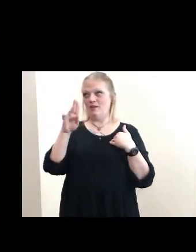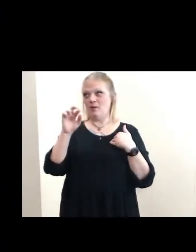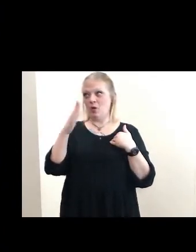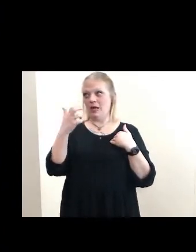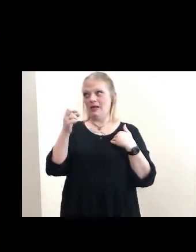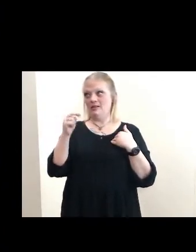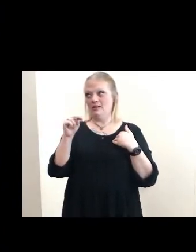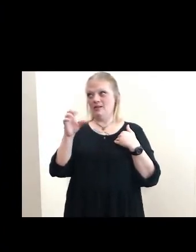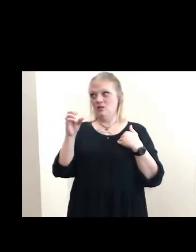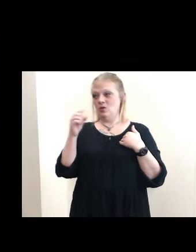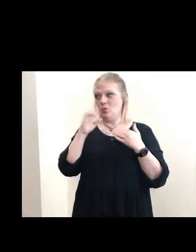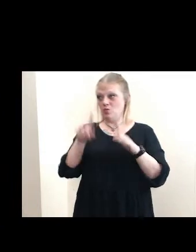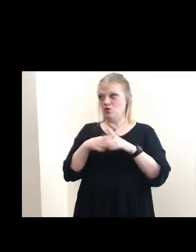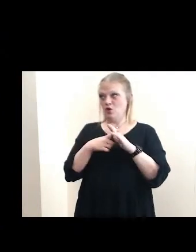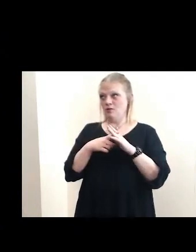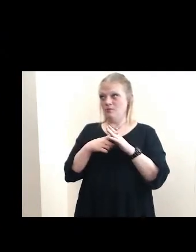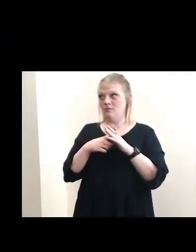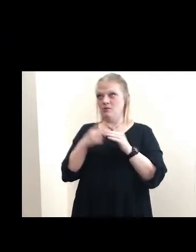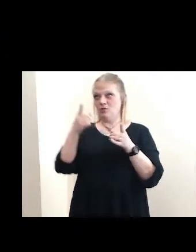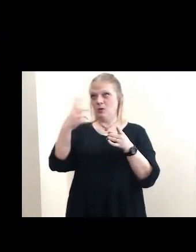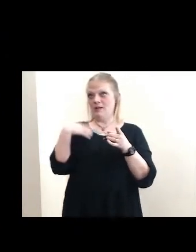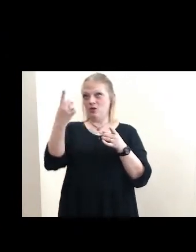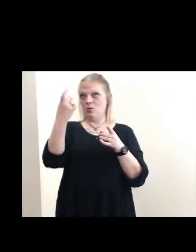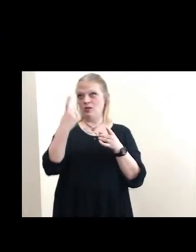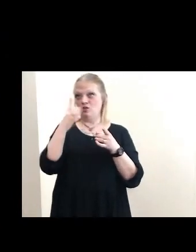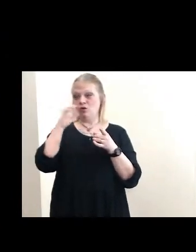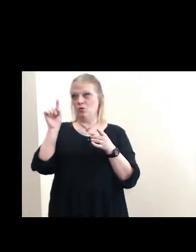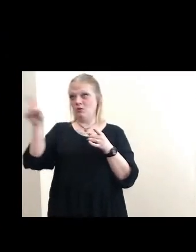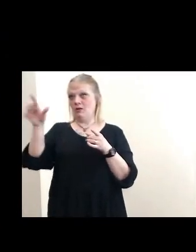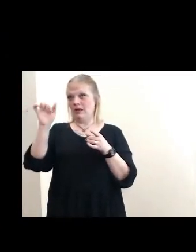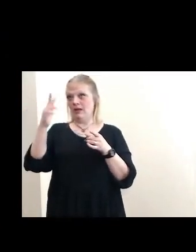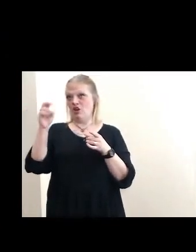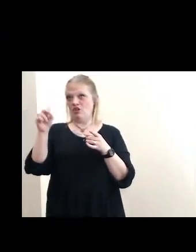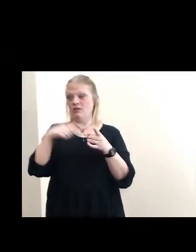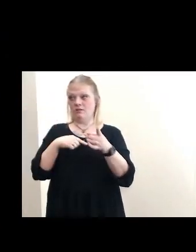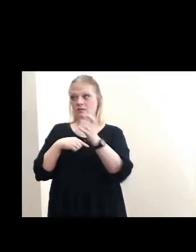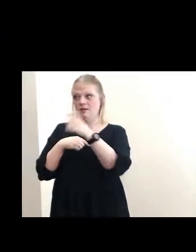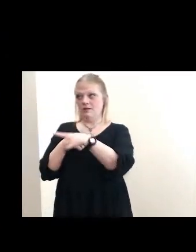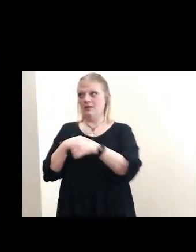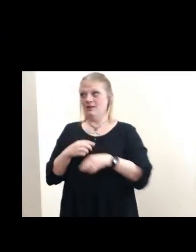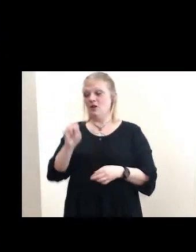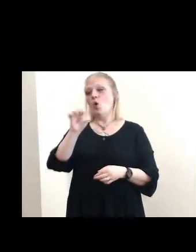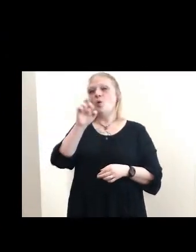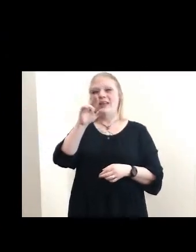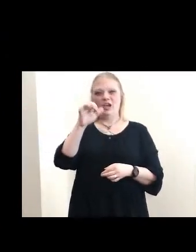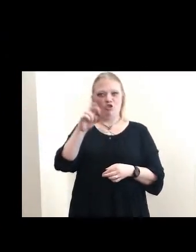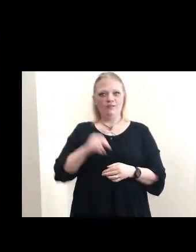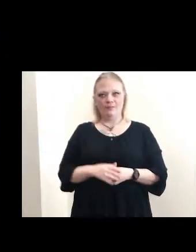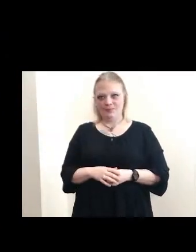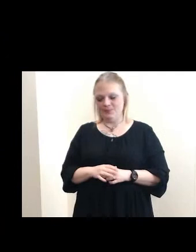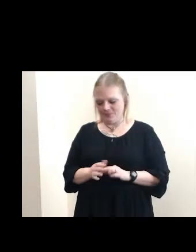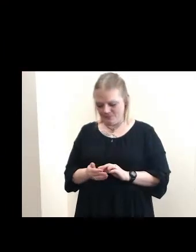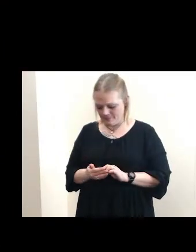start with Spectrum News? Do you have a question or shall we go to Aaron? Okay, Yeah, Aaron, go ahead.